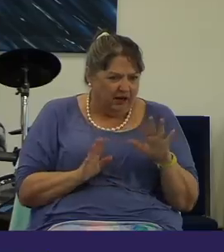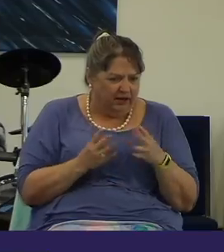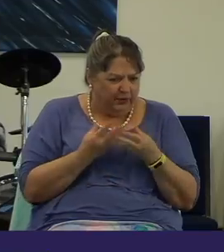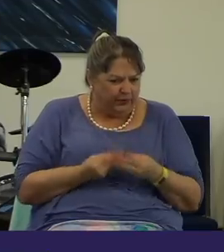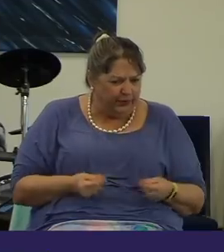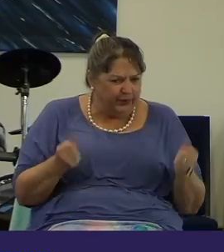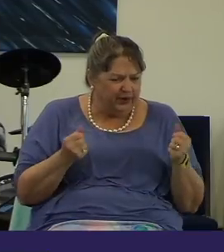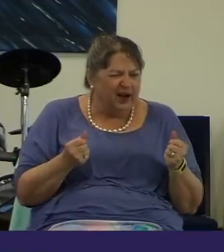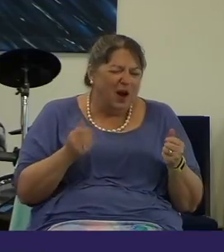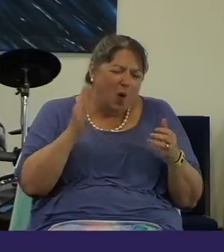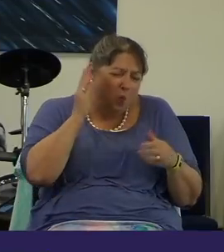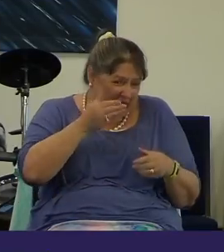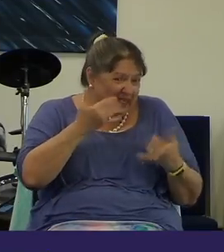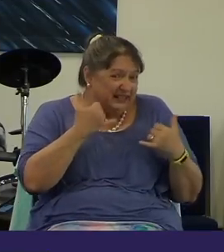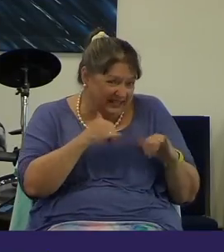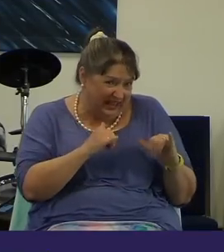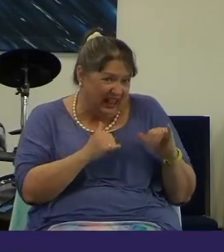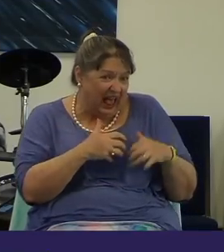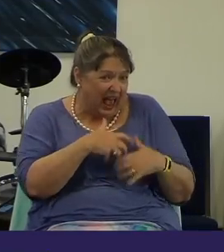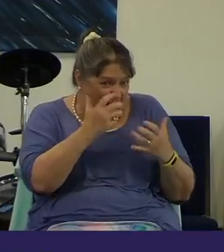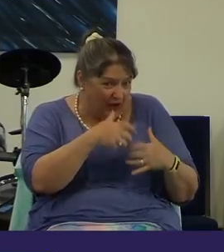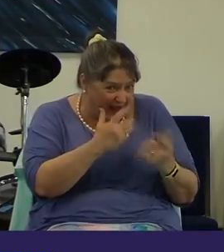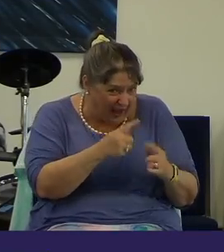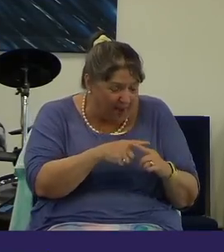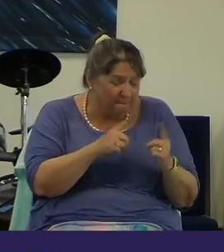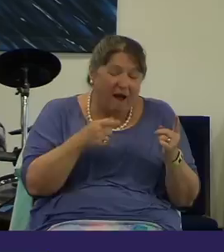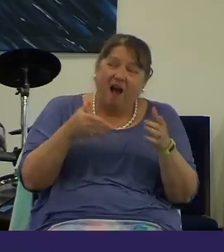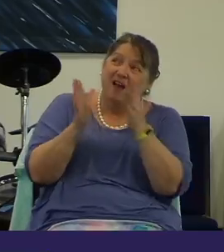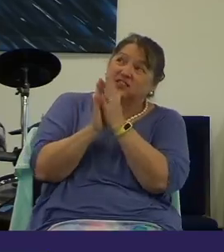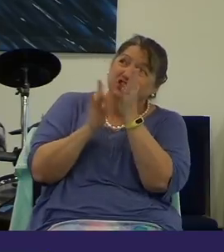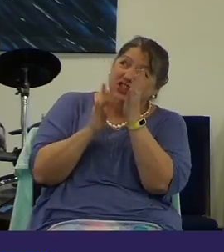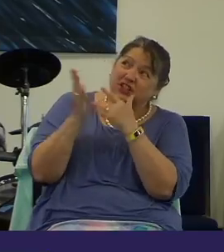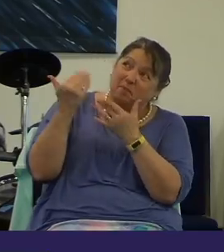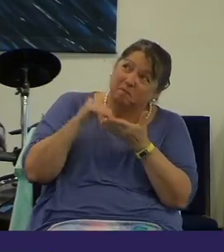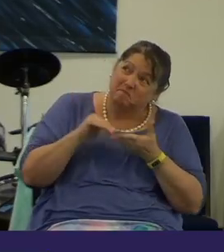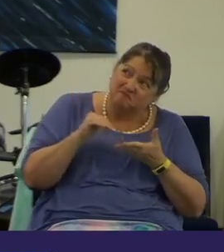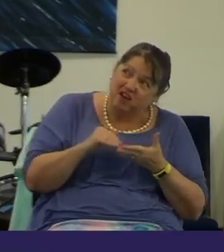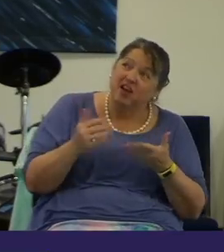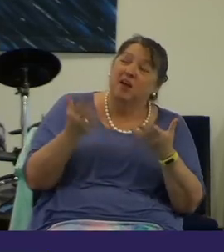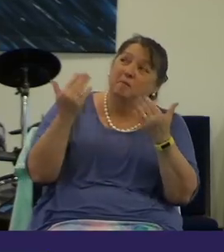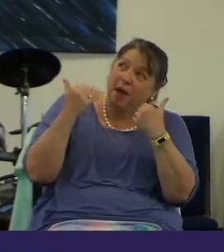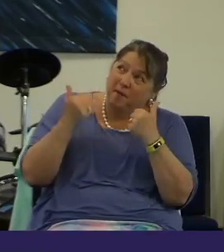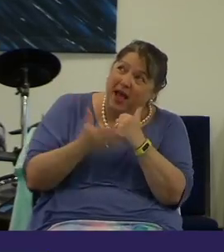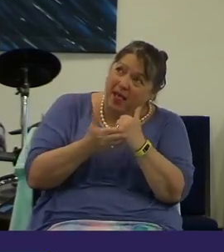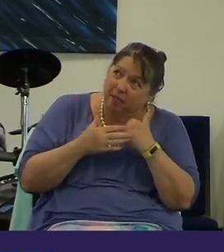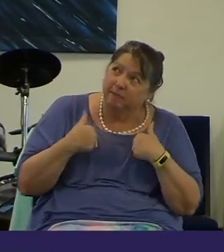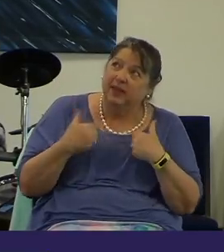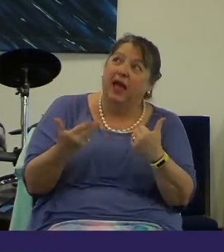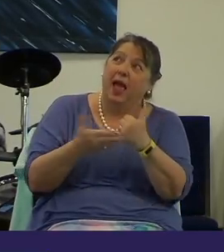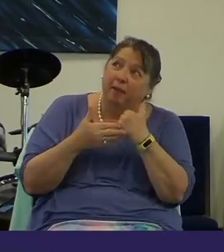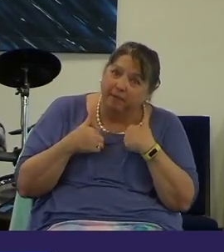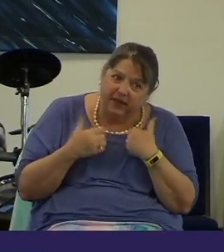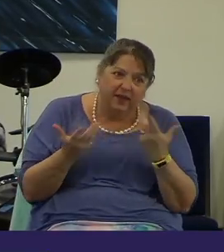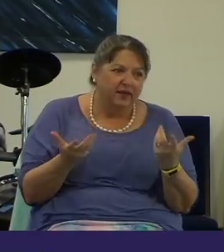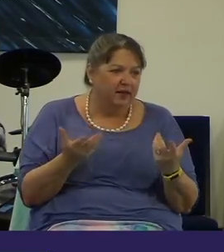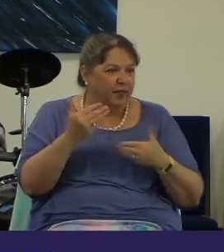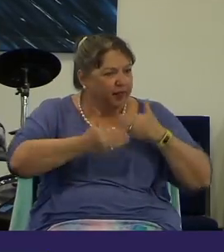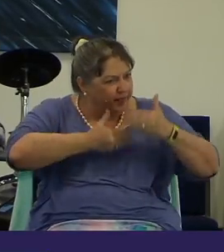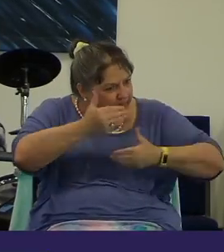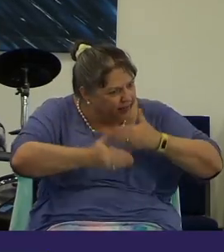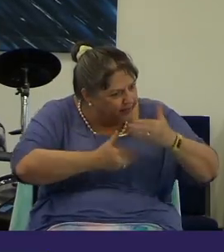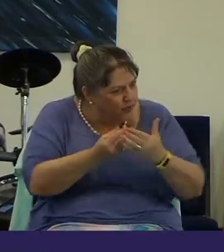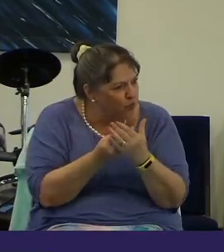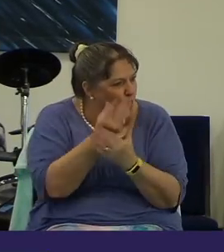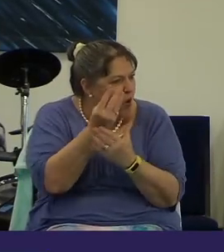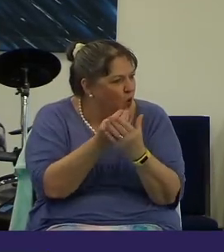get angry still, but you just keep asking Jesus to forgive you and to come in and help you with your anger, and he will help you, and you can grow